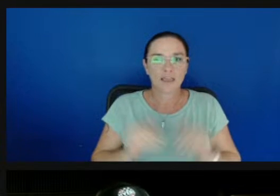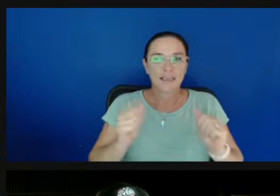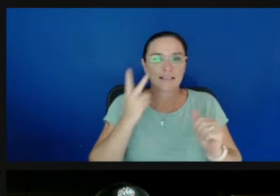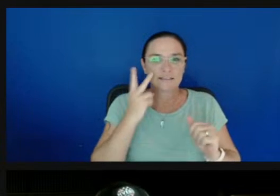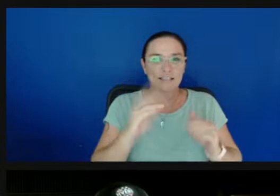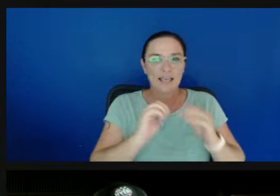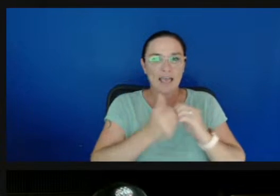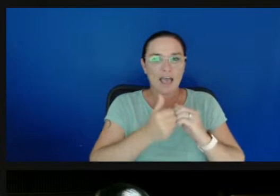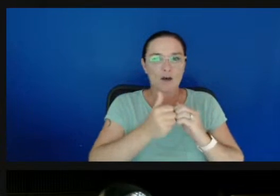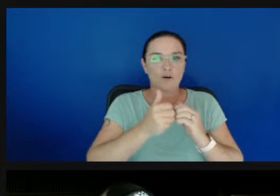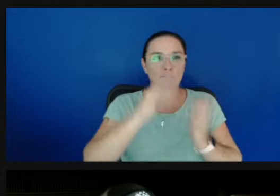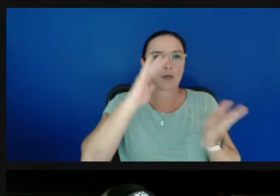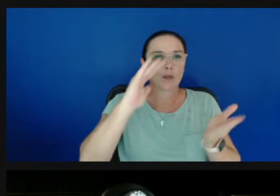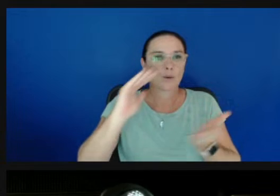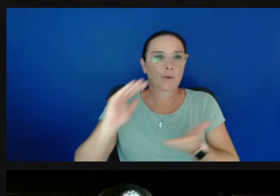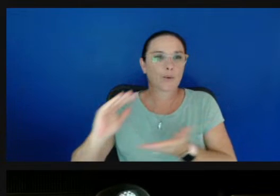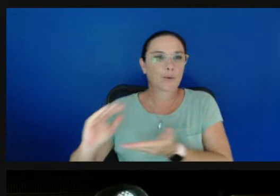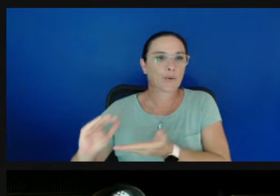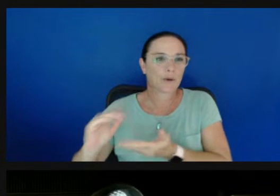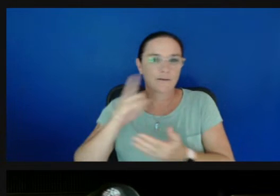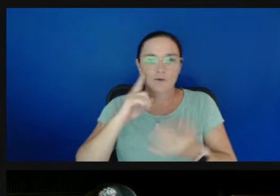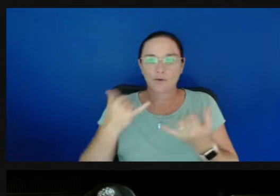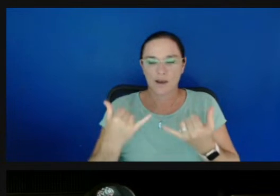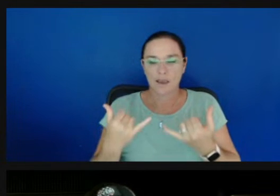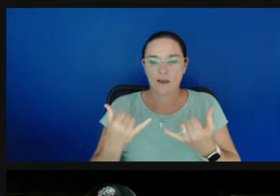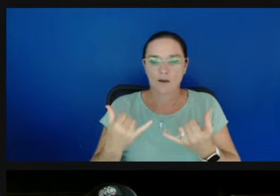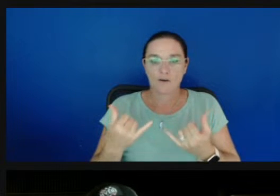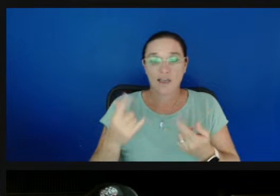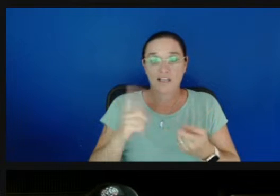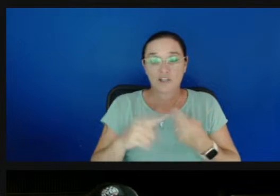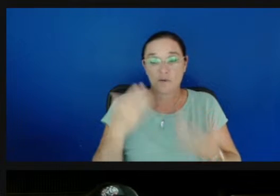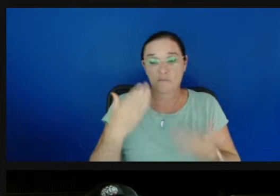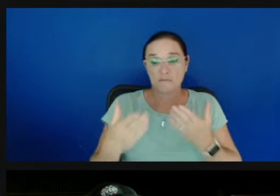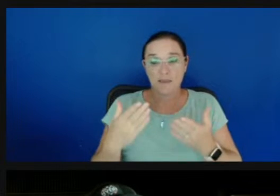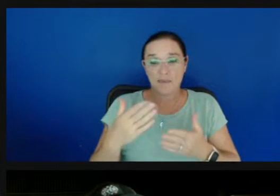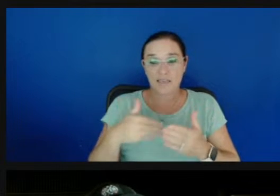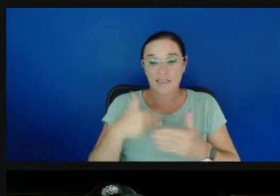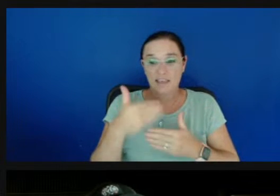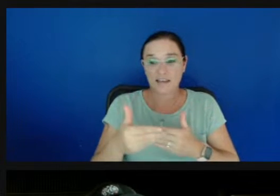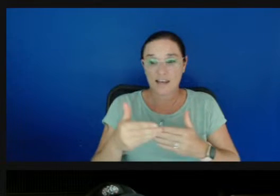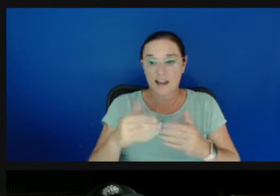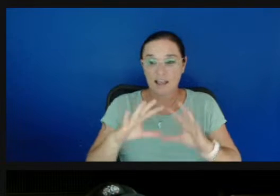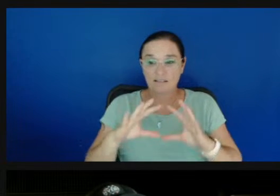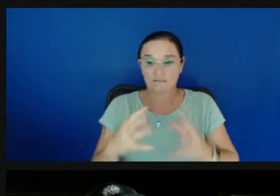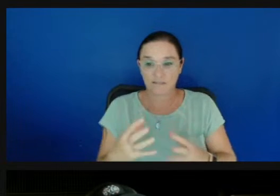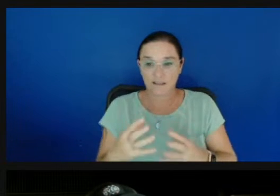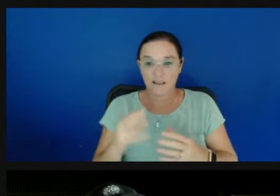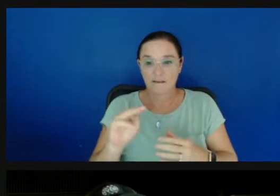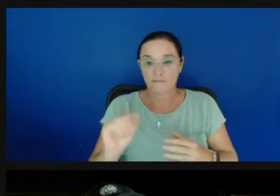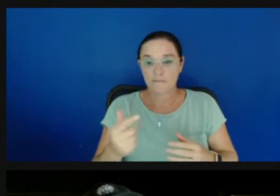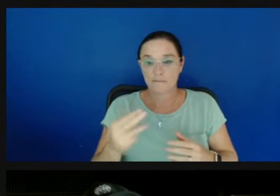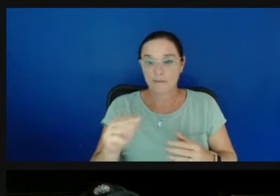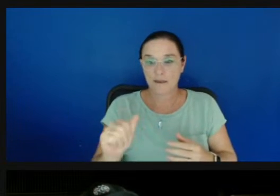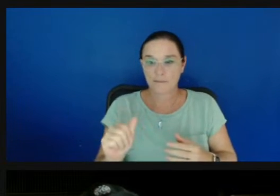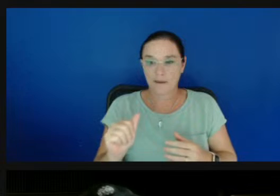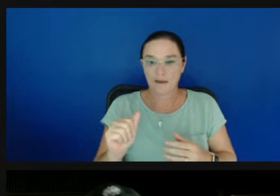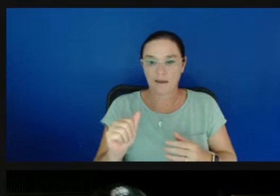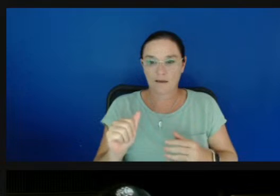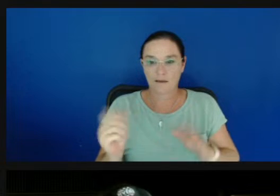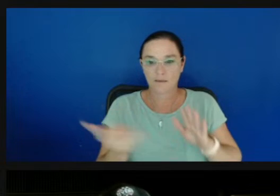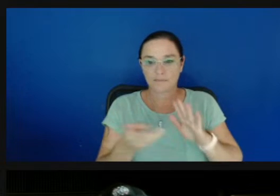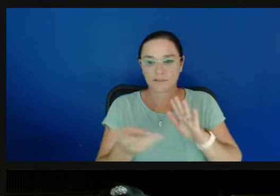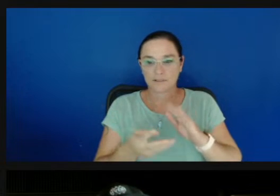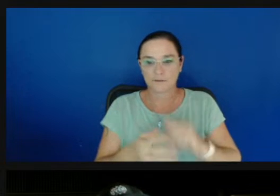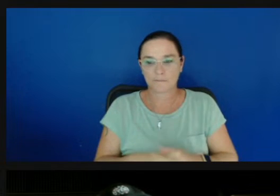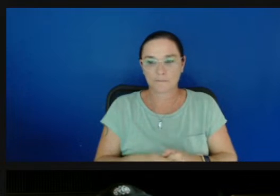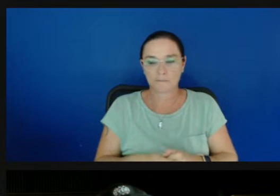intensity for now, perhaps until the next batch of magma pushes us way up and forces the issue. So for the last year in